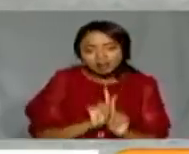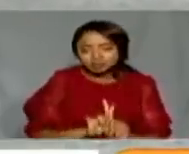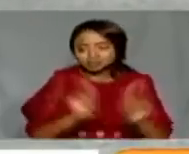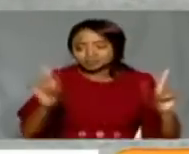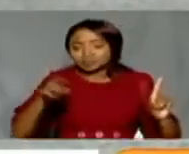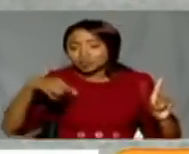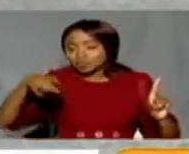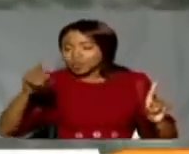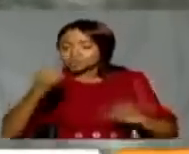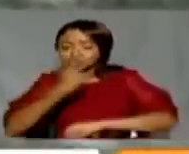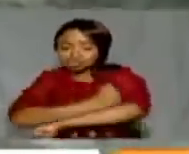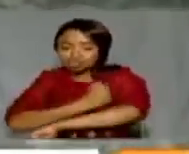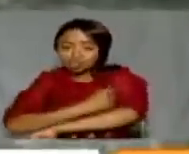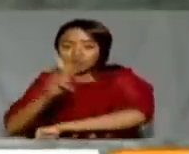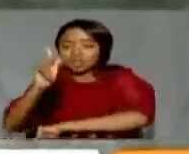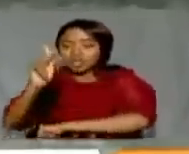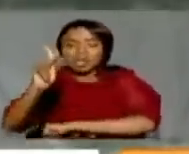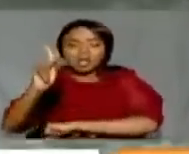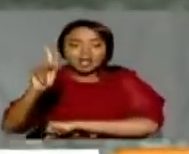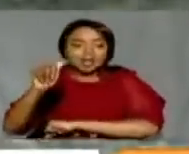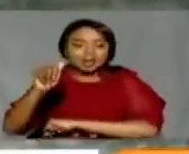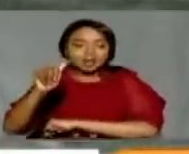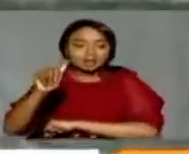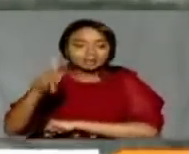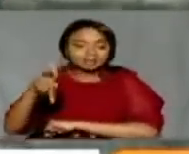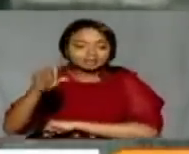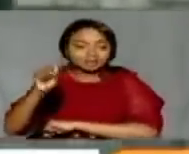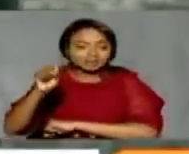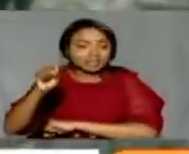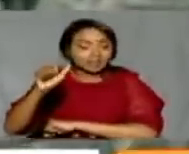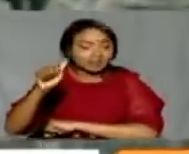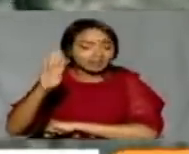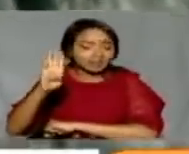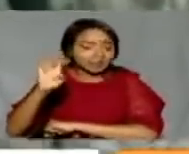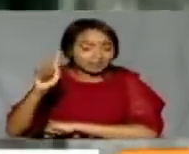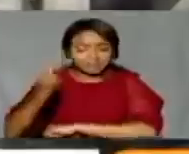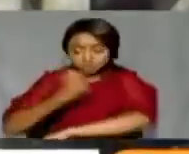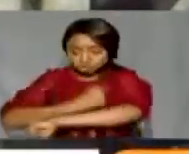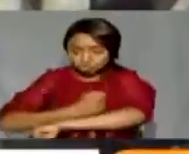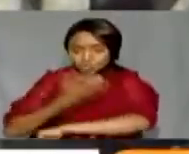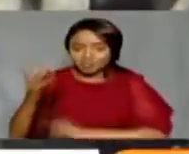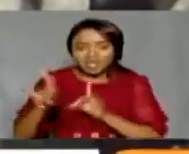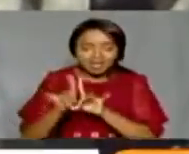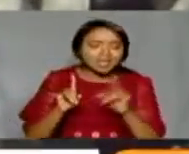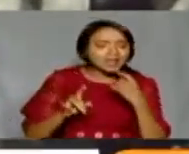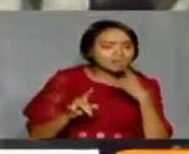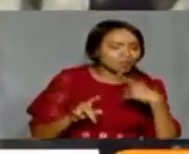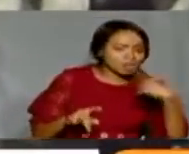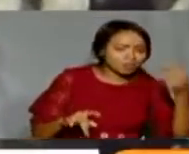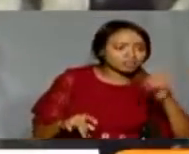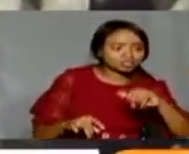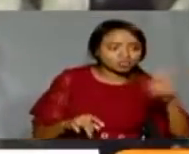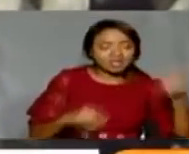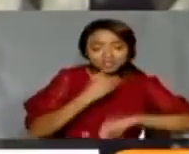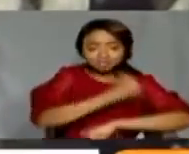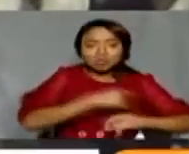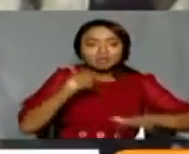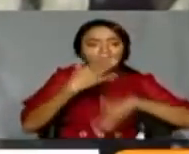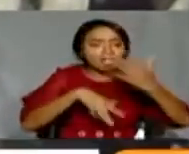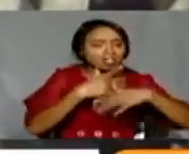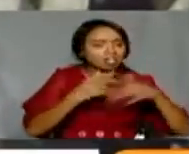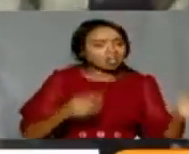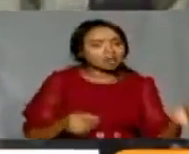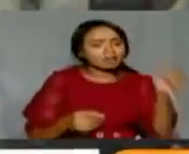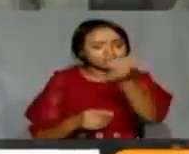Boys and Lemein in various schools in Narok. But in 1954, Moi was elected to represent the Rift Valley region in the